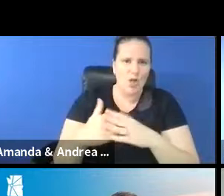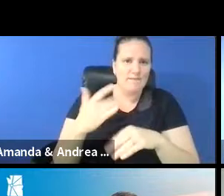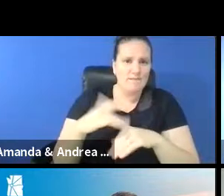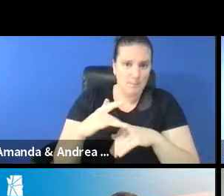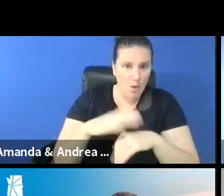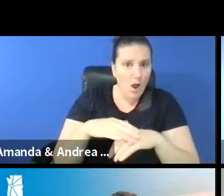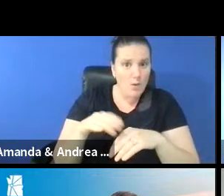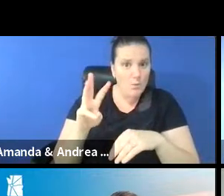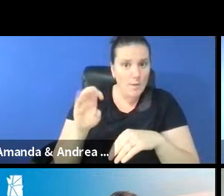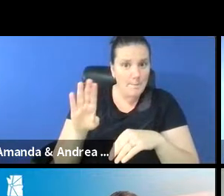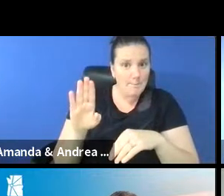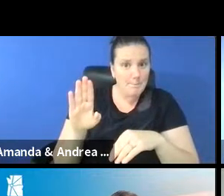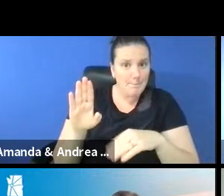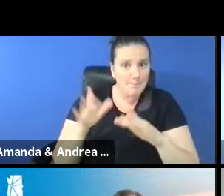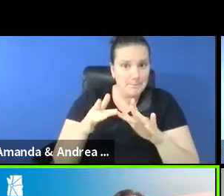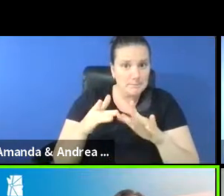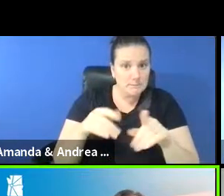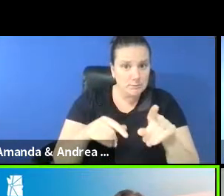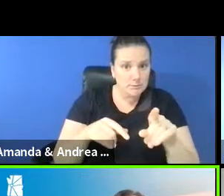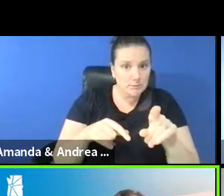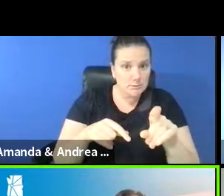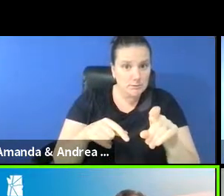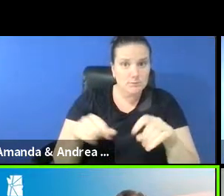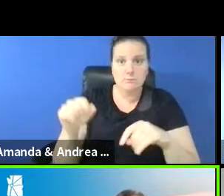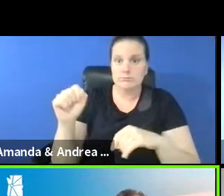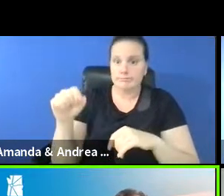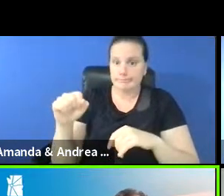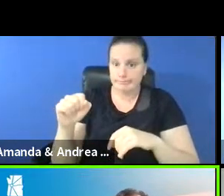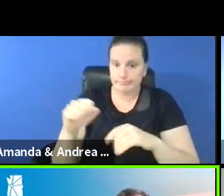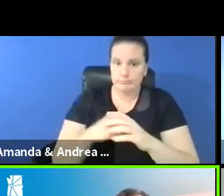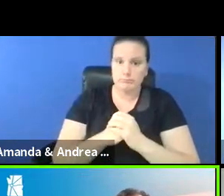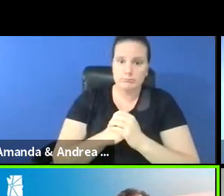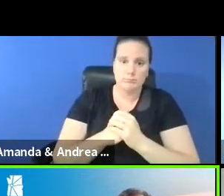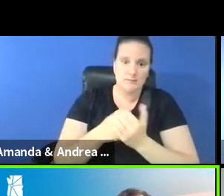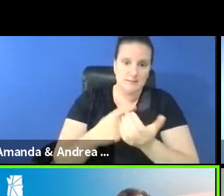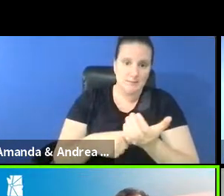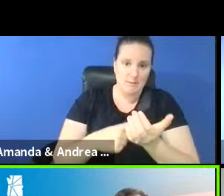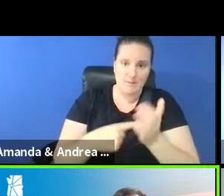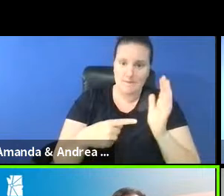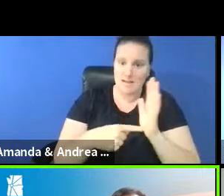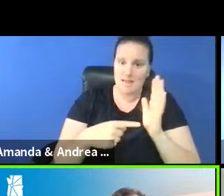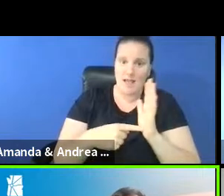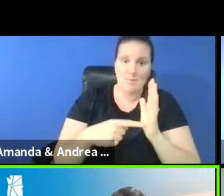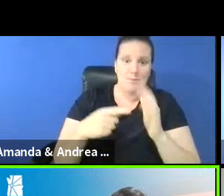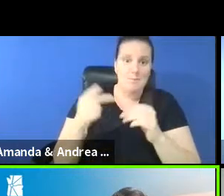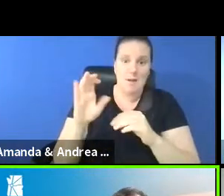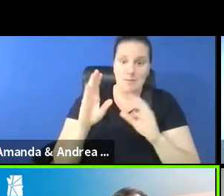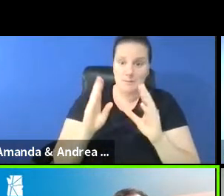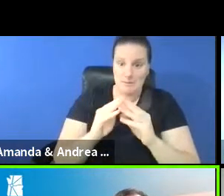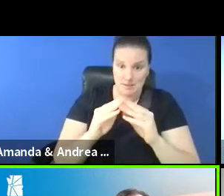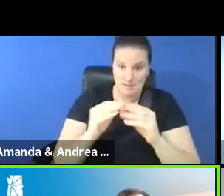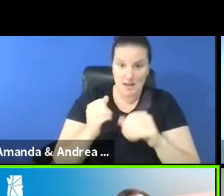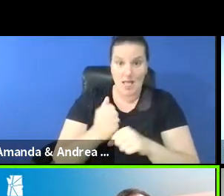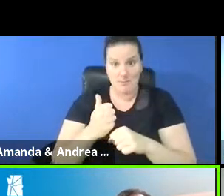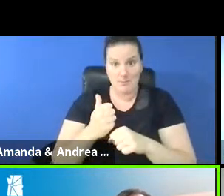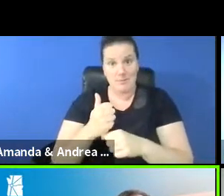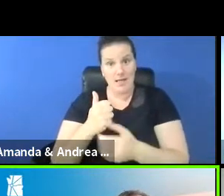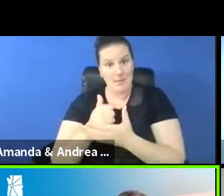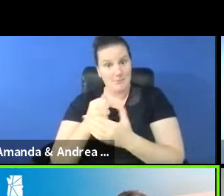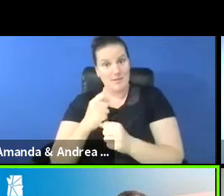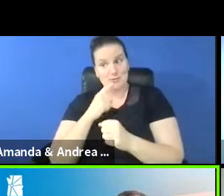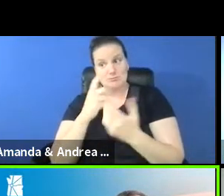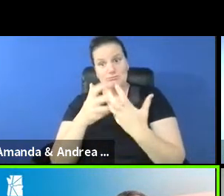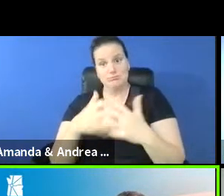website? It is, and sometimes having a deadline like a public meeting helps to make sure we get everything all set up.